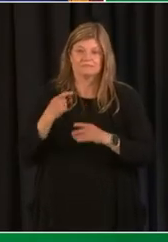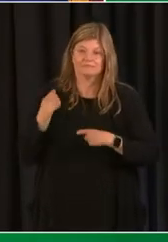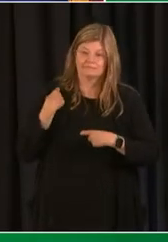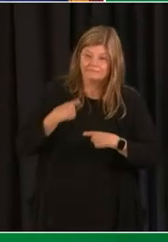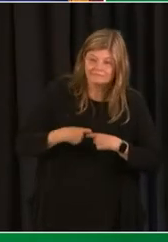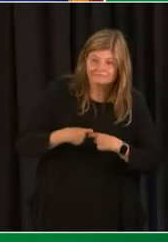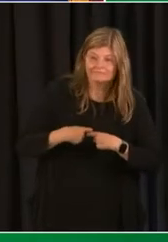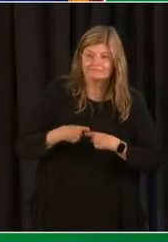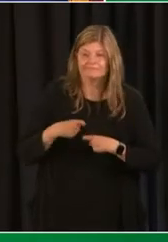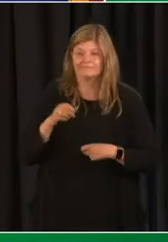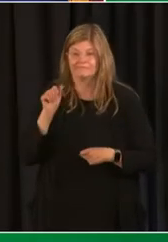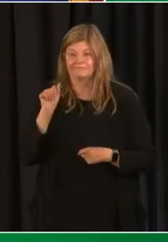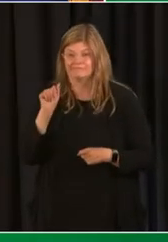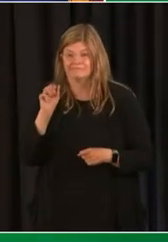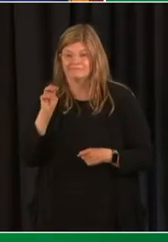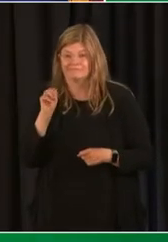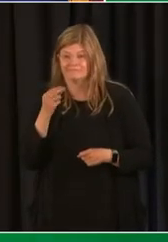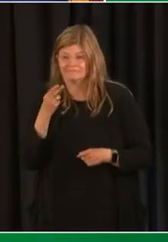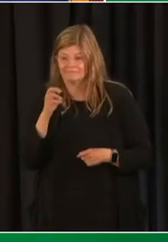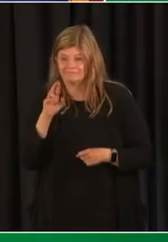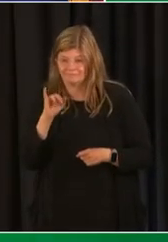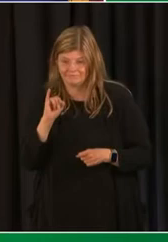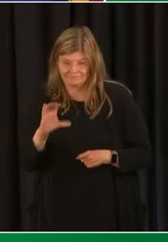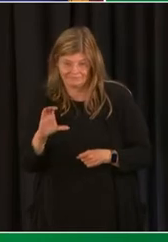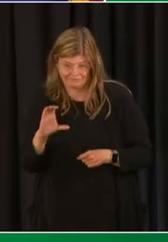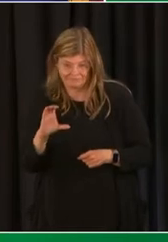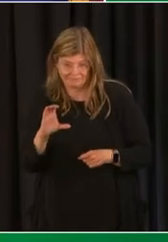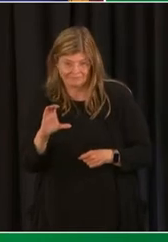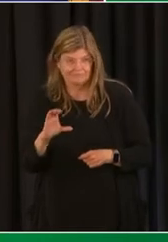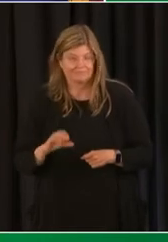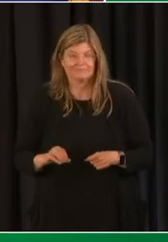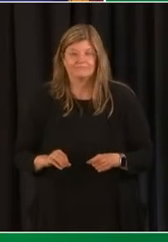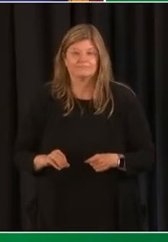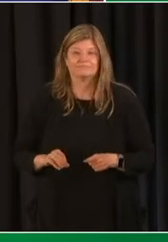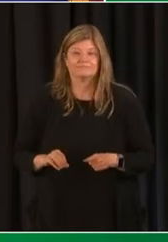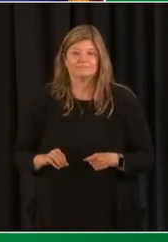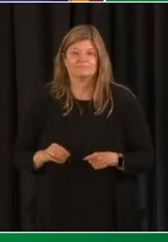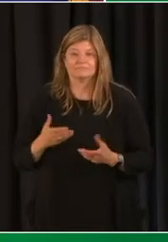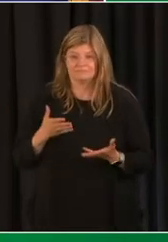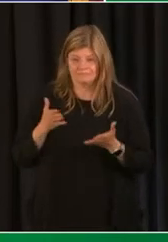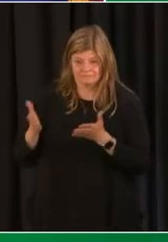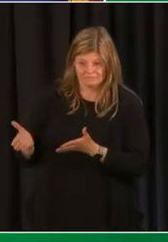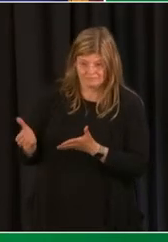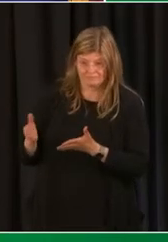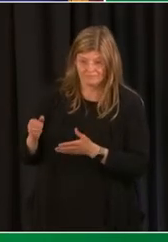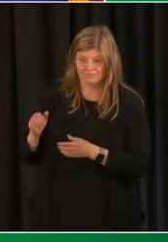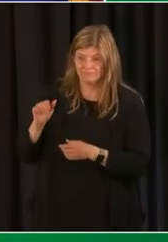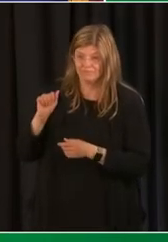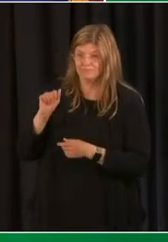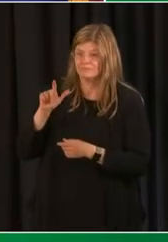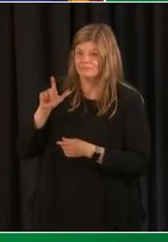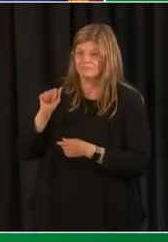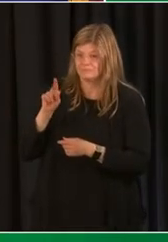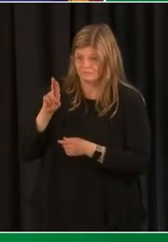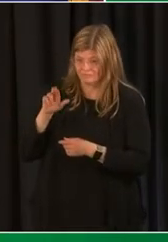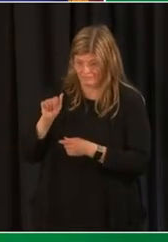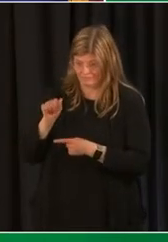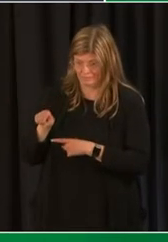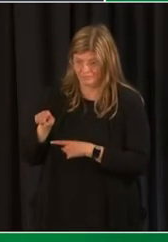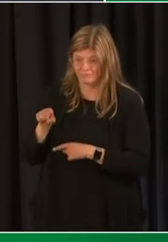Amharic. So I'll go to Director Zallinger to give us an update on that. Okay, yes, thank you. So Allison, if